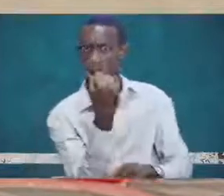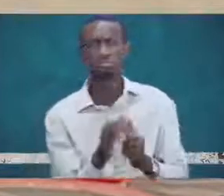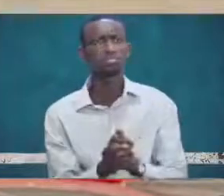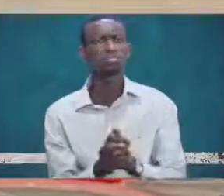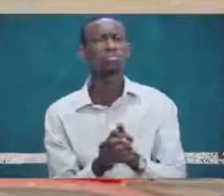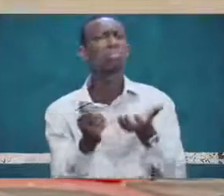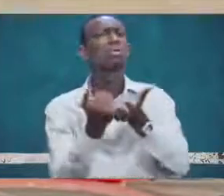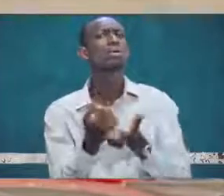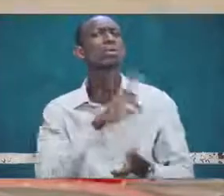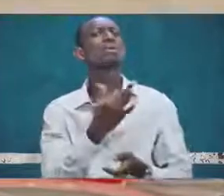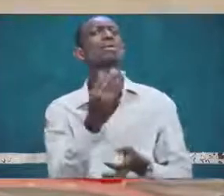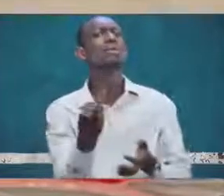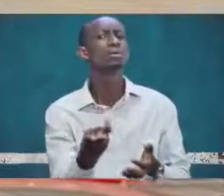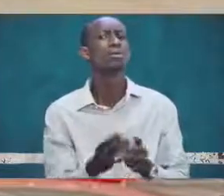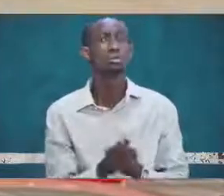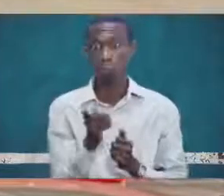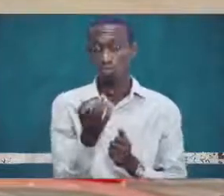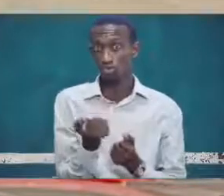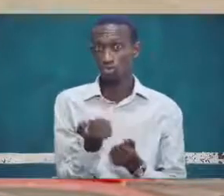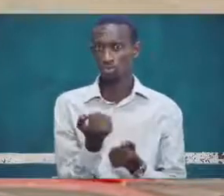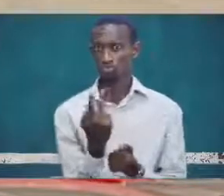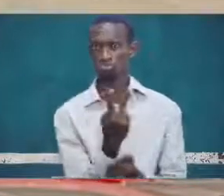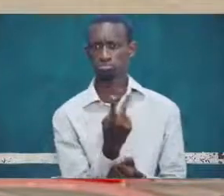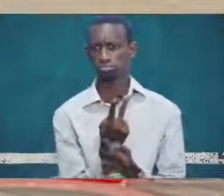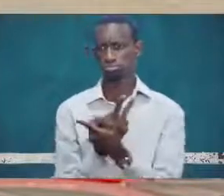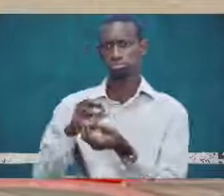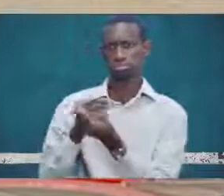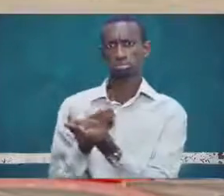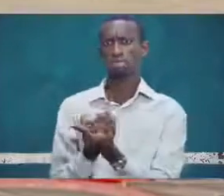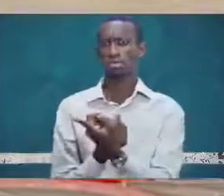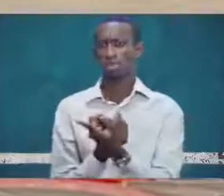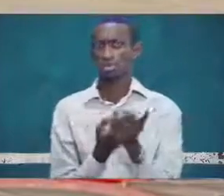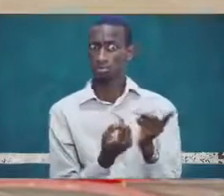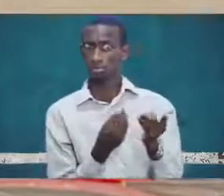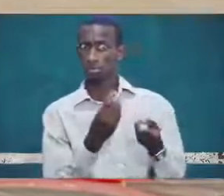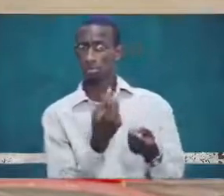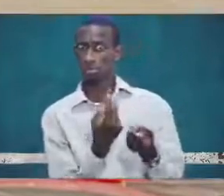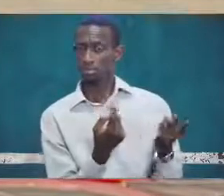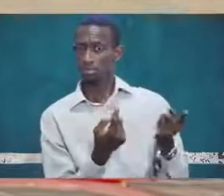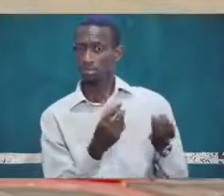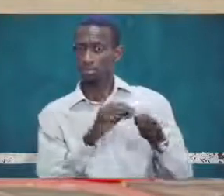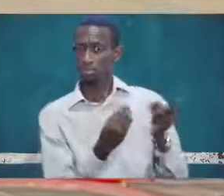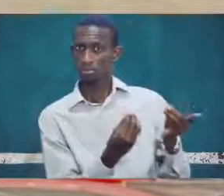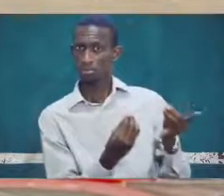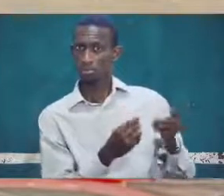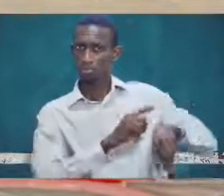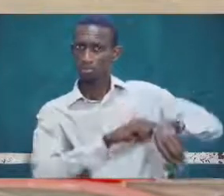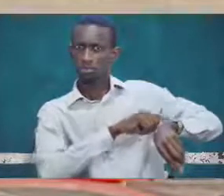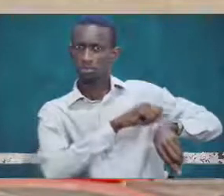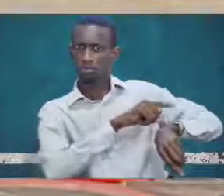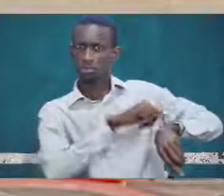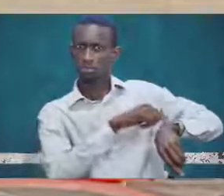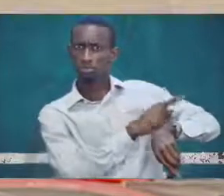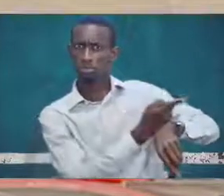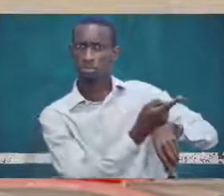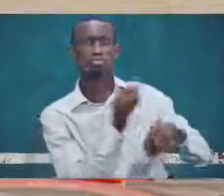two quantities. There is the quantity of how many hours you have to work, and also there is a quantity or the amount of